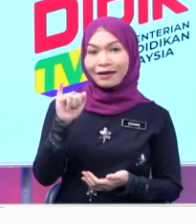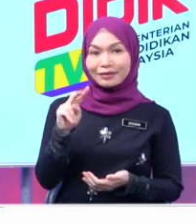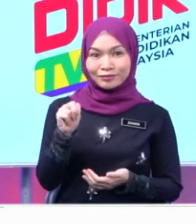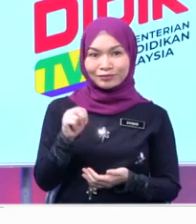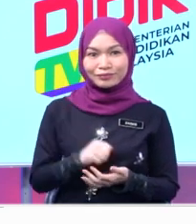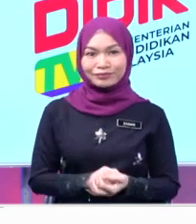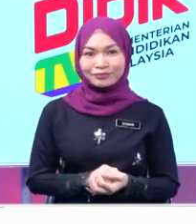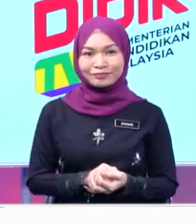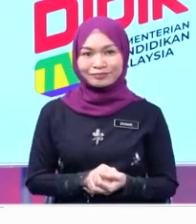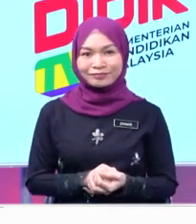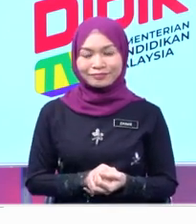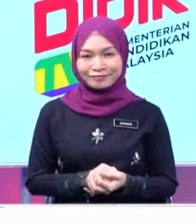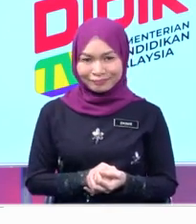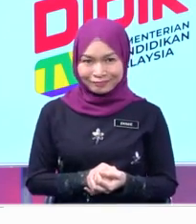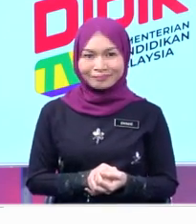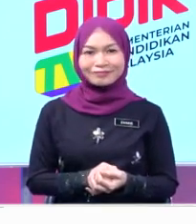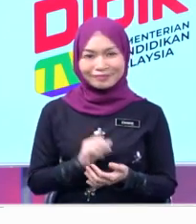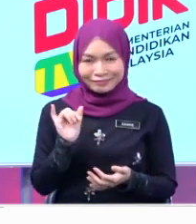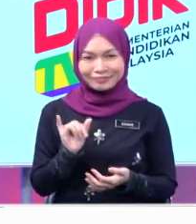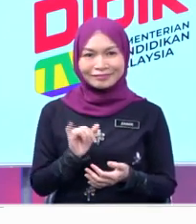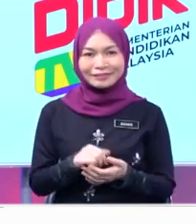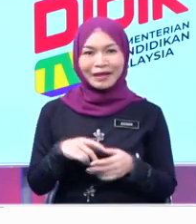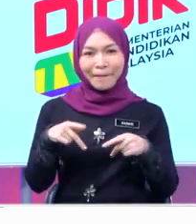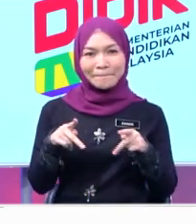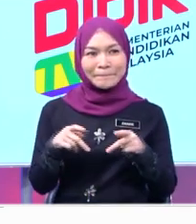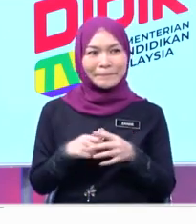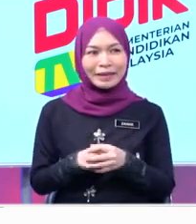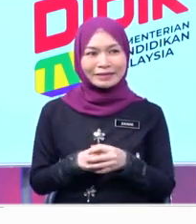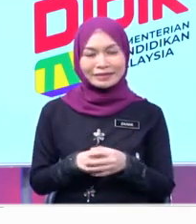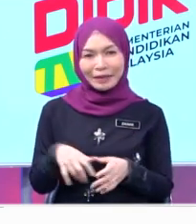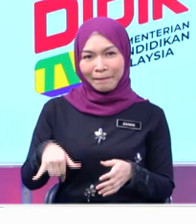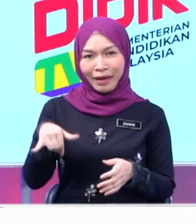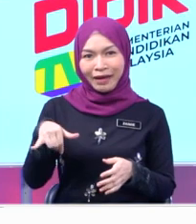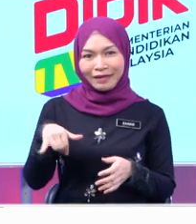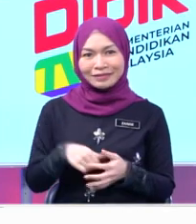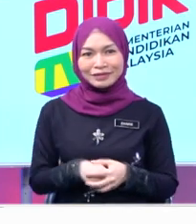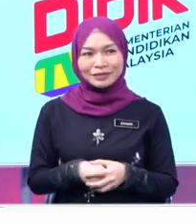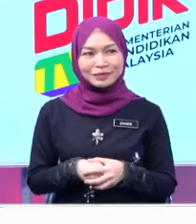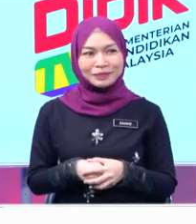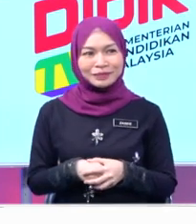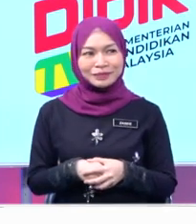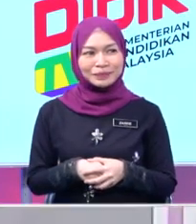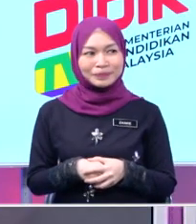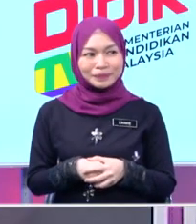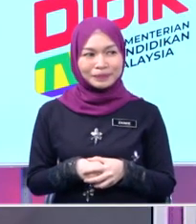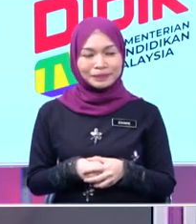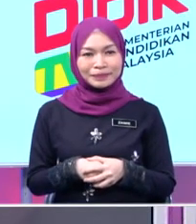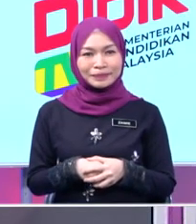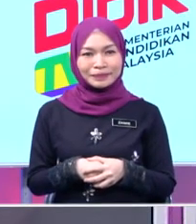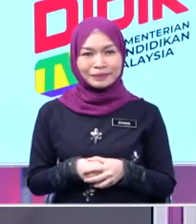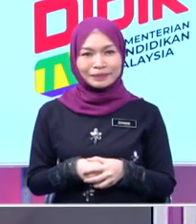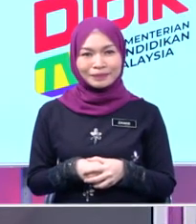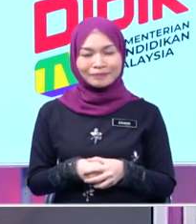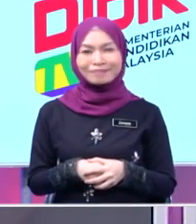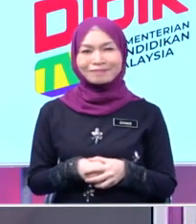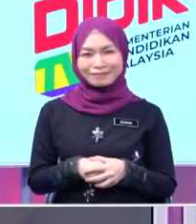Banning plastic bags. Yes, shop. that's correct. Wonderful. Okay. See? They got it now.